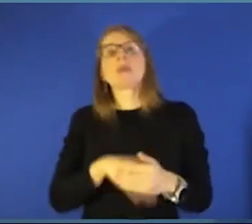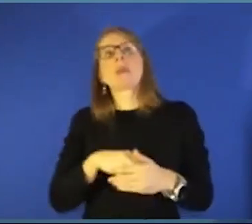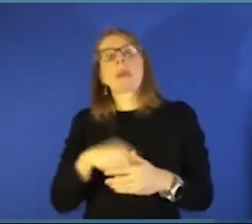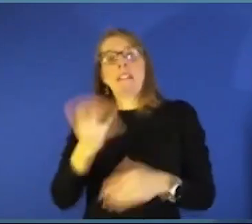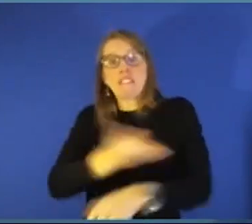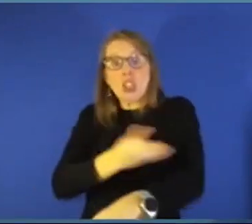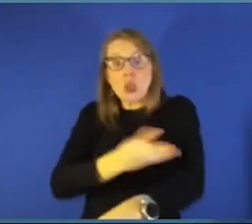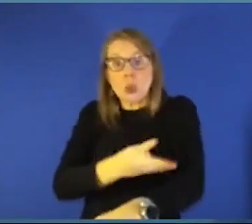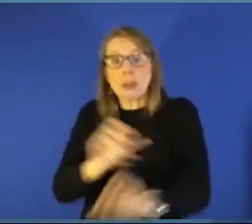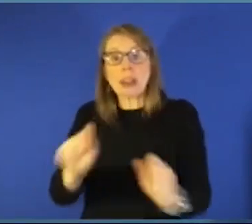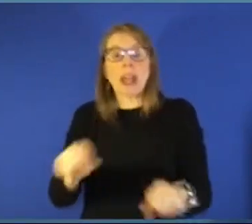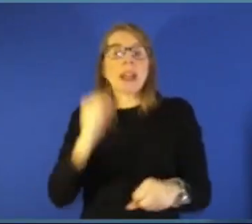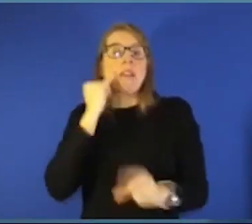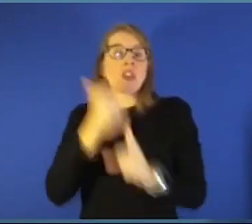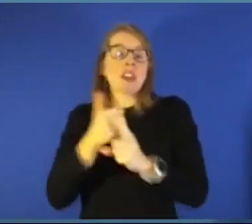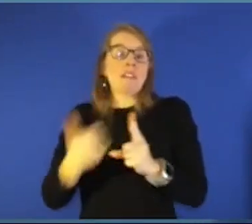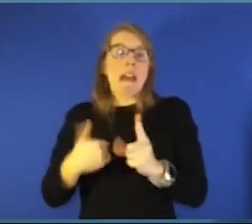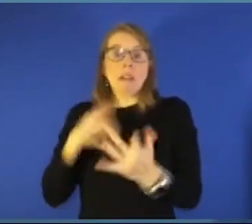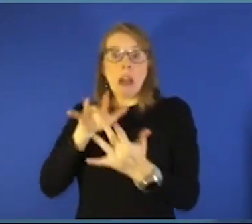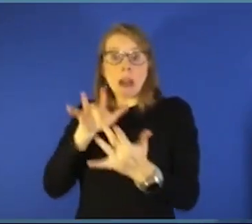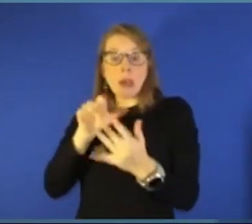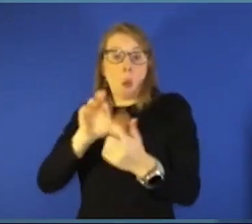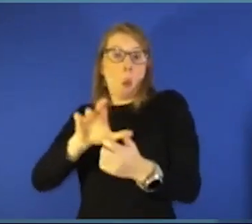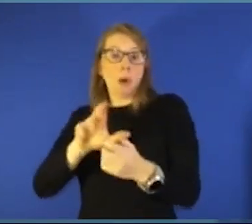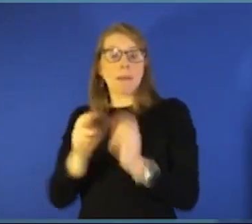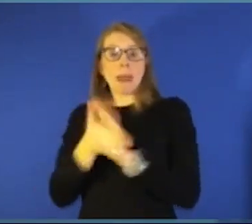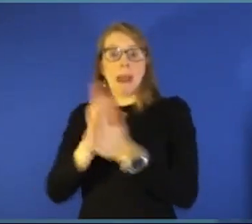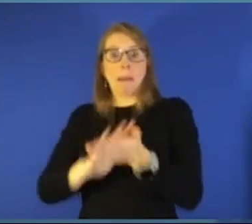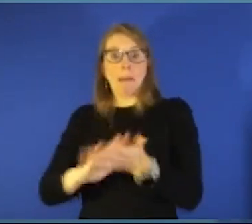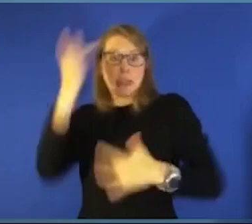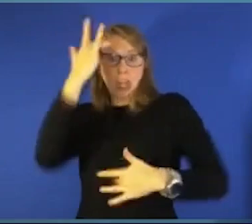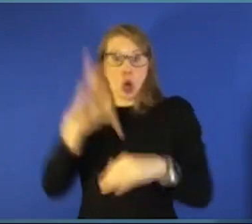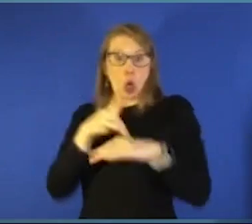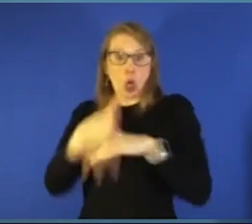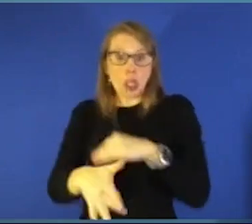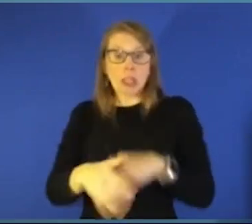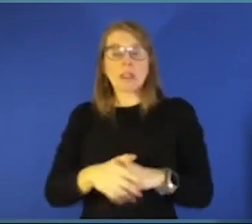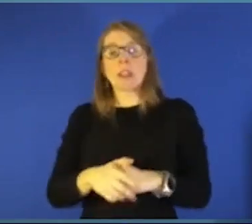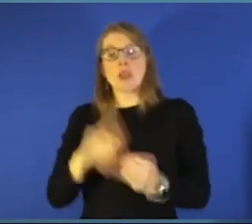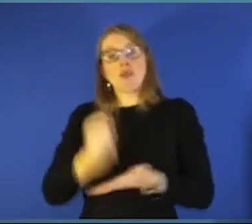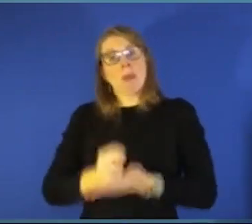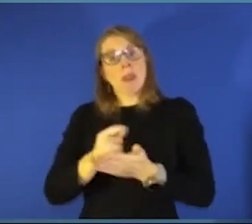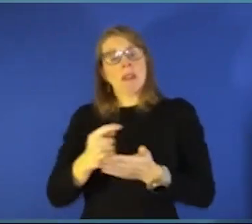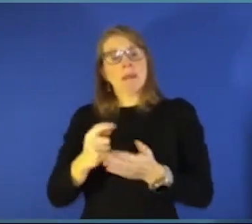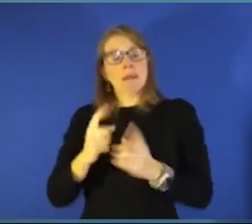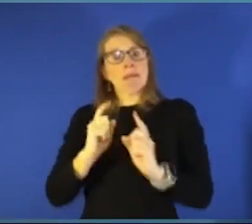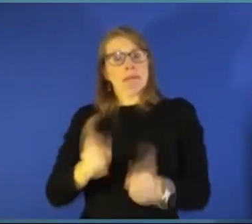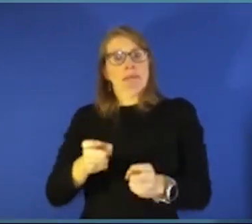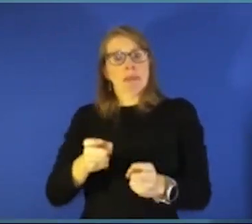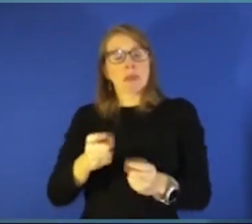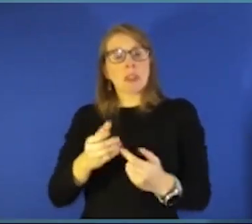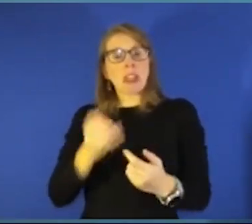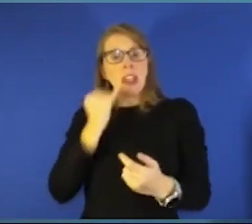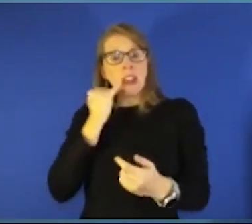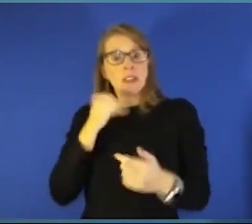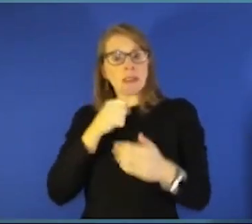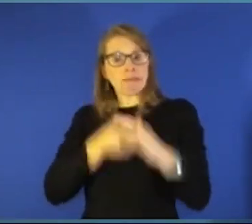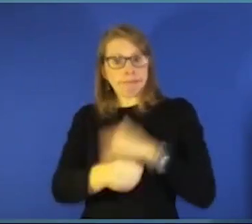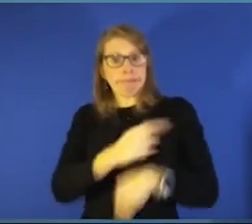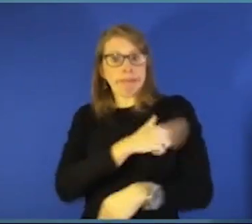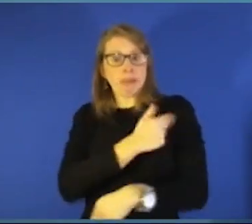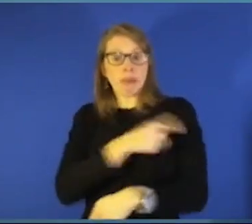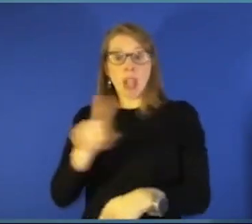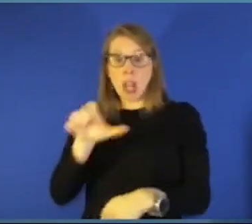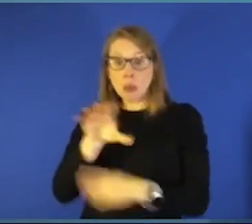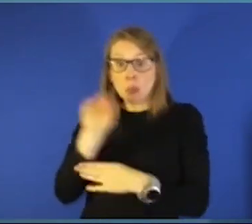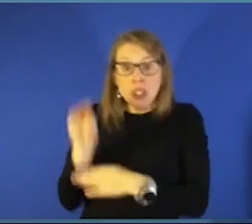infuse. If you do have contact or you become ill early on, we have treatments that we can give you when you're in the hospital. Are they